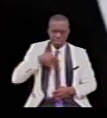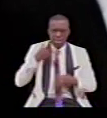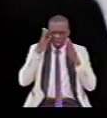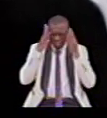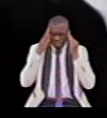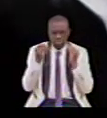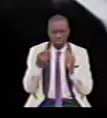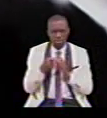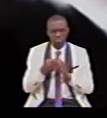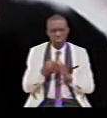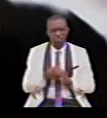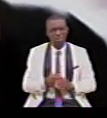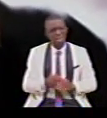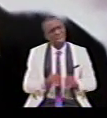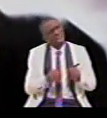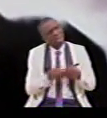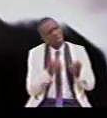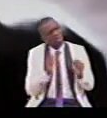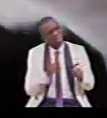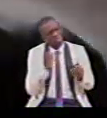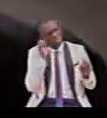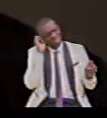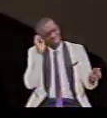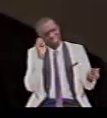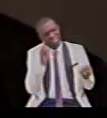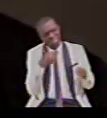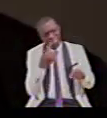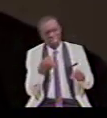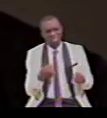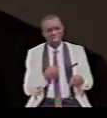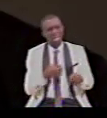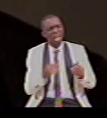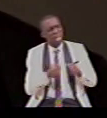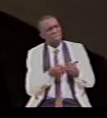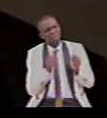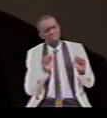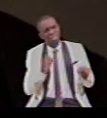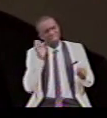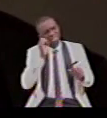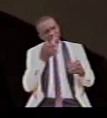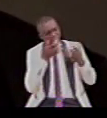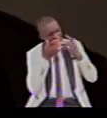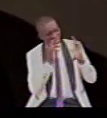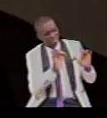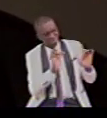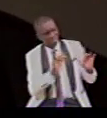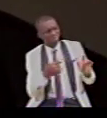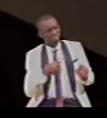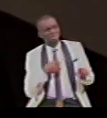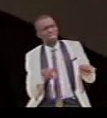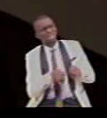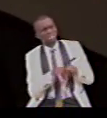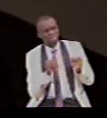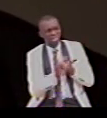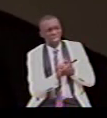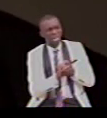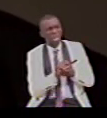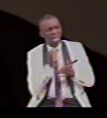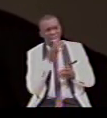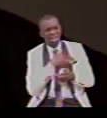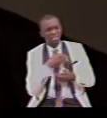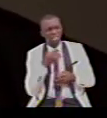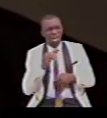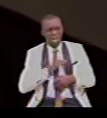and he didn't look at me like that how did they just you know looked at me and I'm doing my best